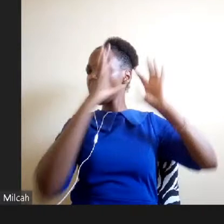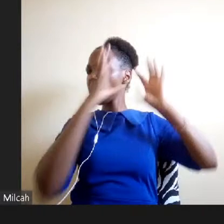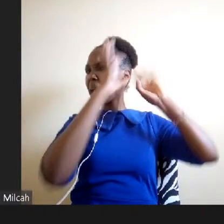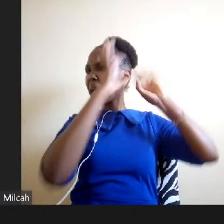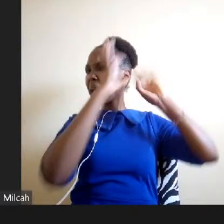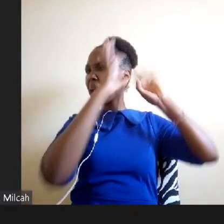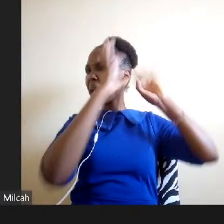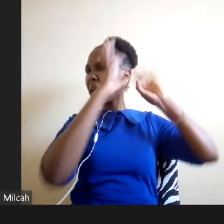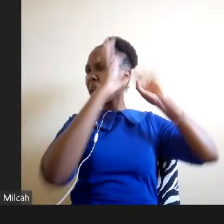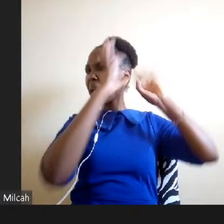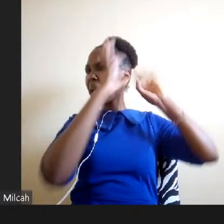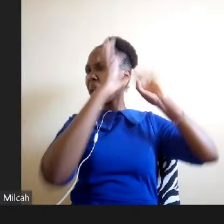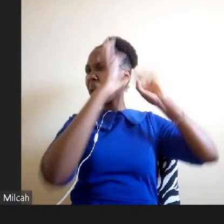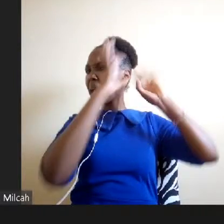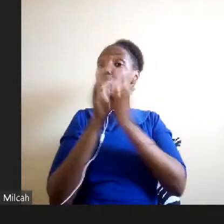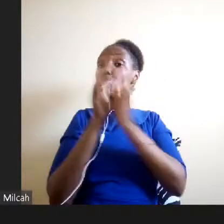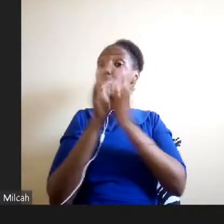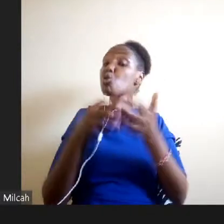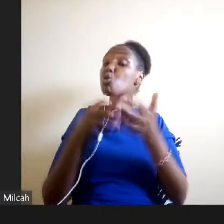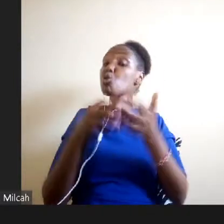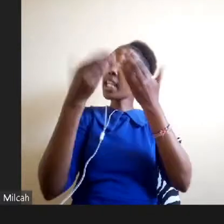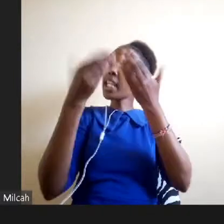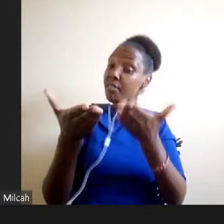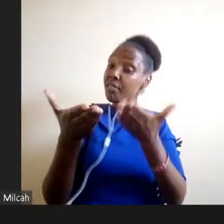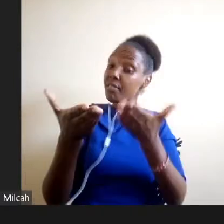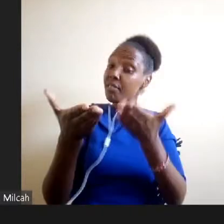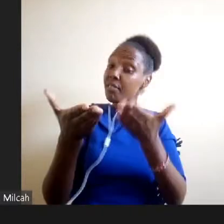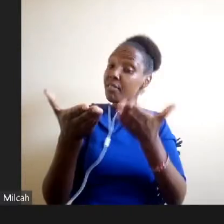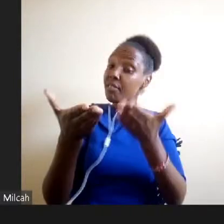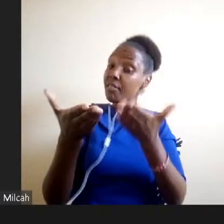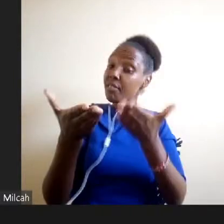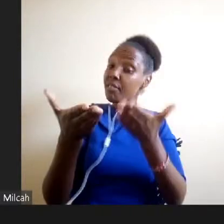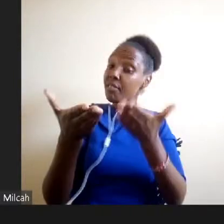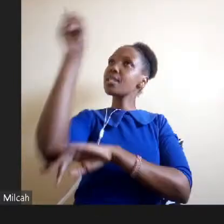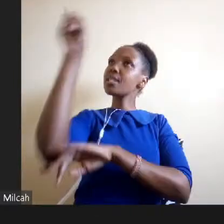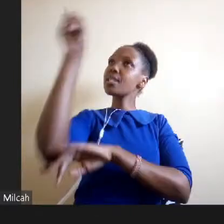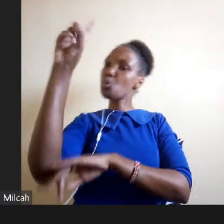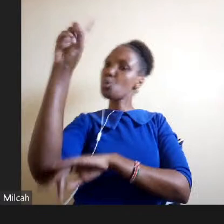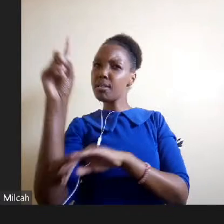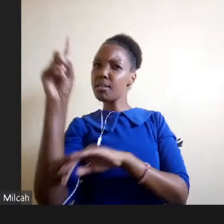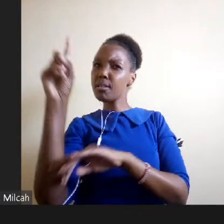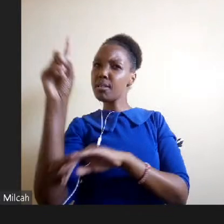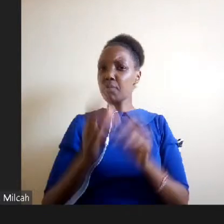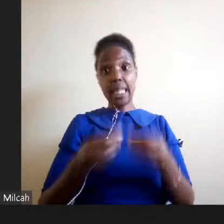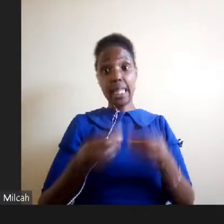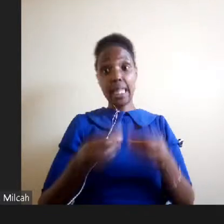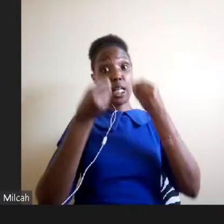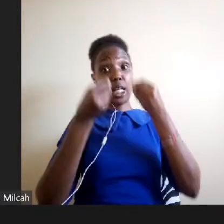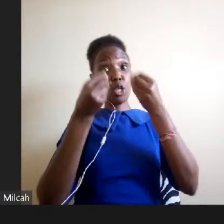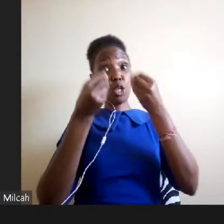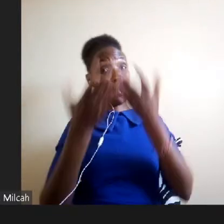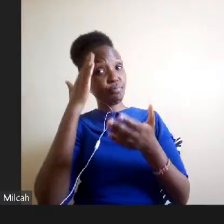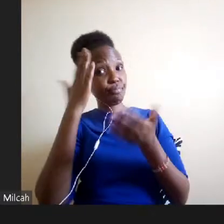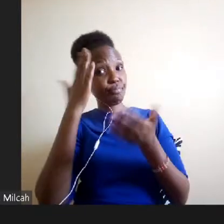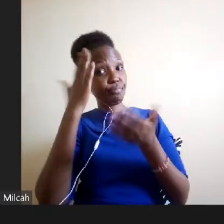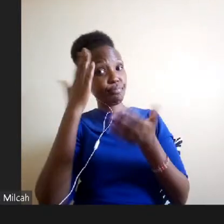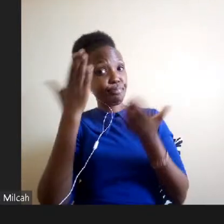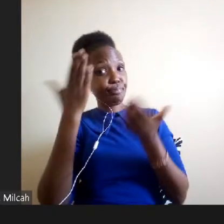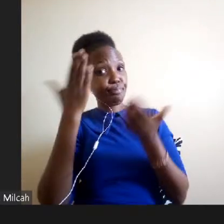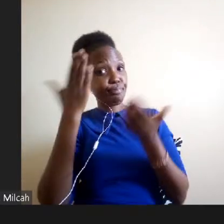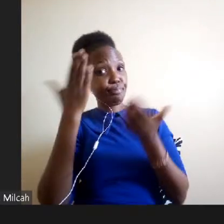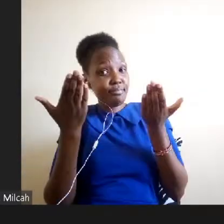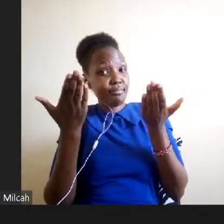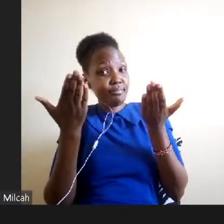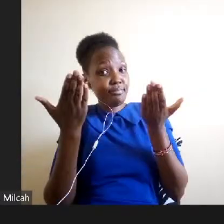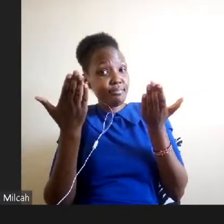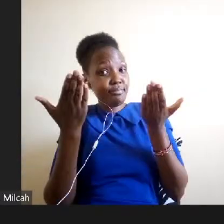things online. And so when you ask them this kind of a question, they're able to be reciprocative to tell you, instead of them lying. And